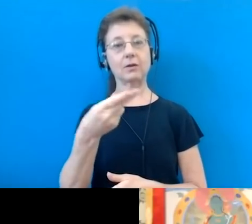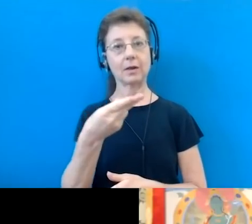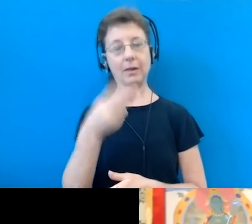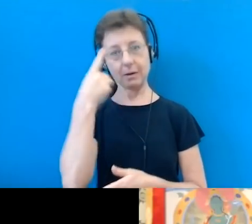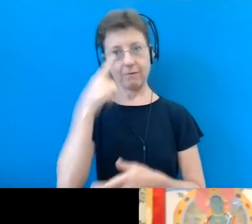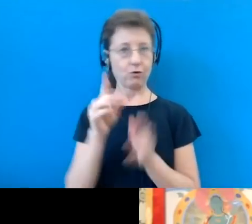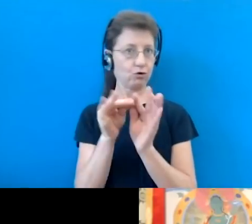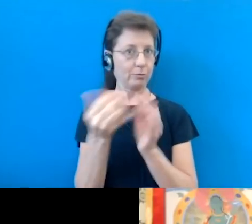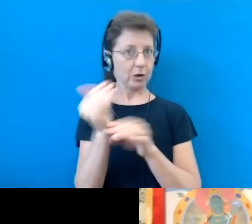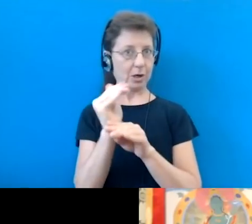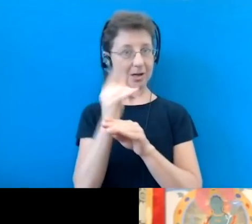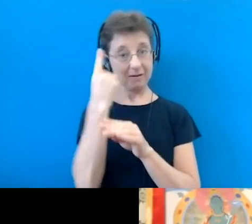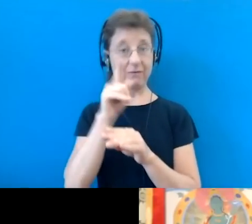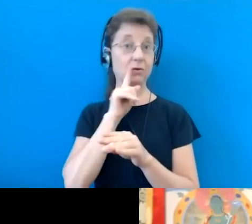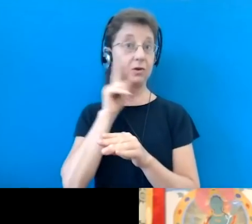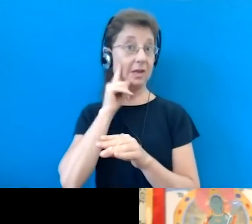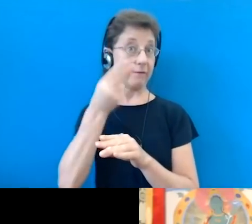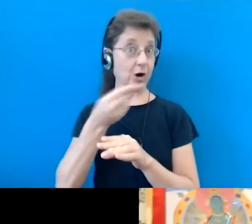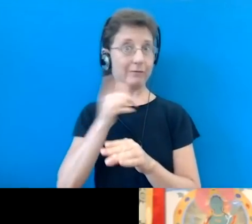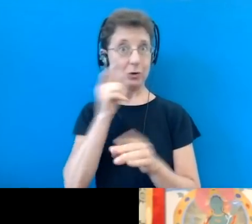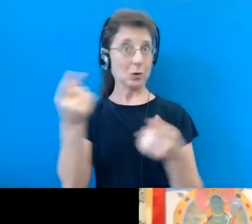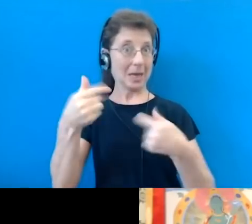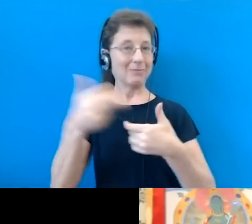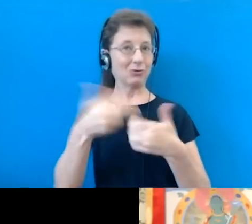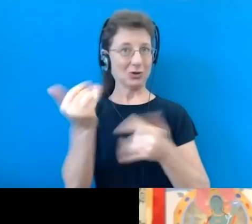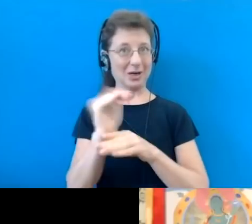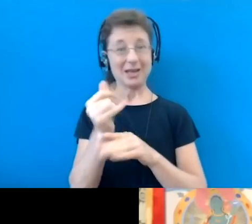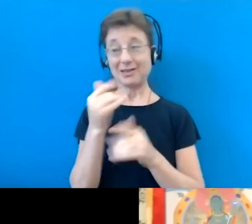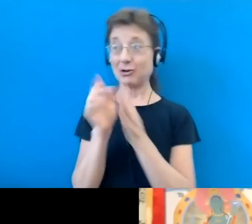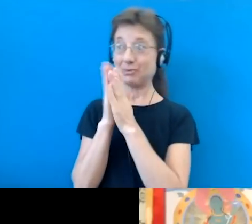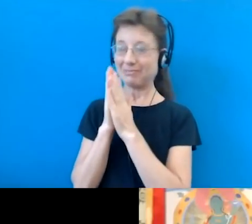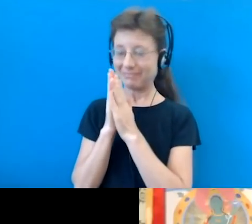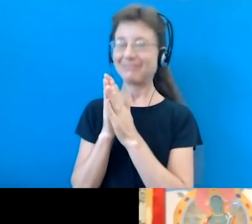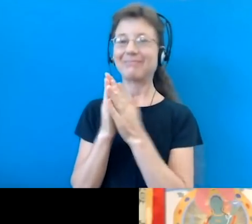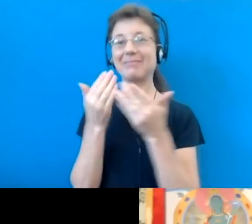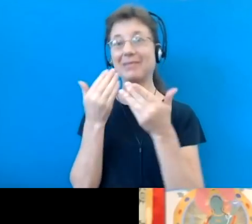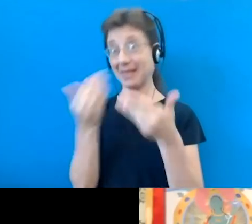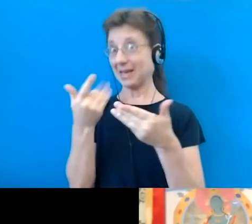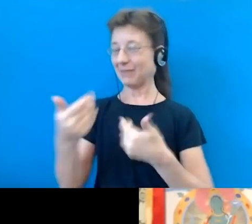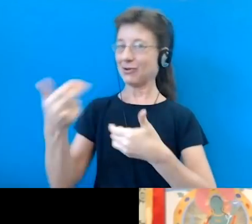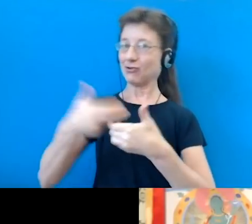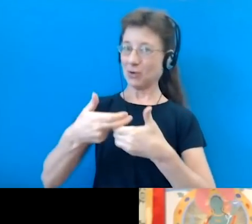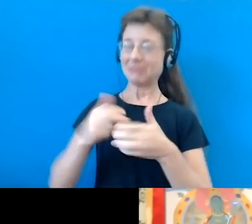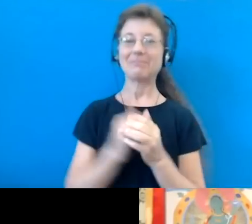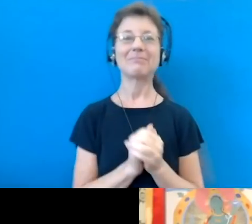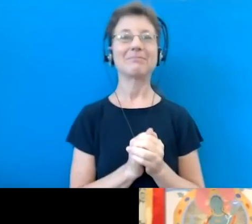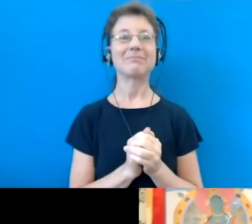us who are deaf or hard of hearing. So blessings, dears. Thank you so much for being part of this.